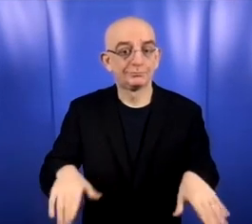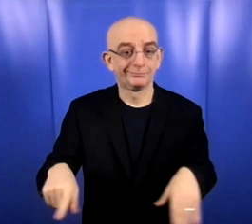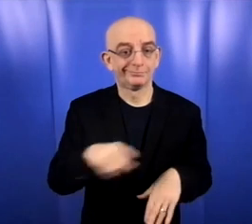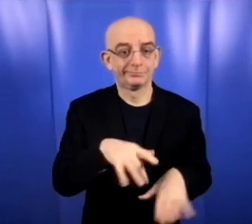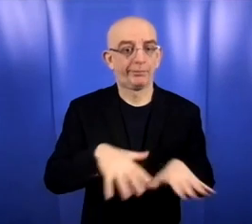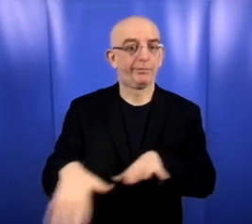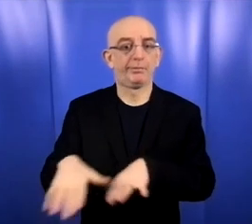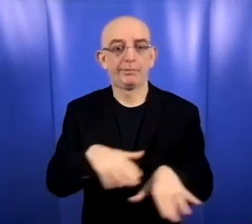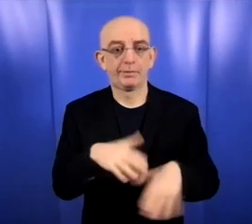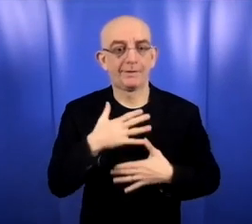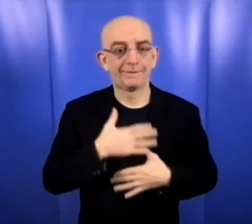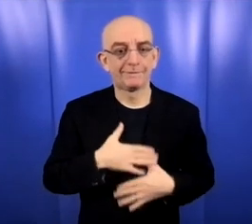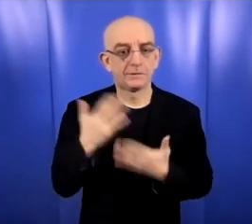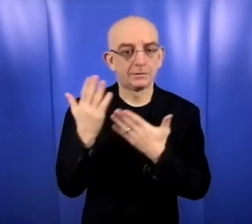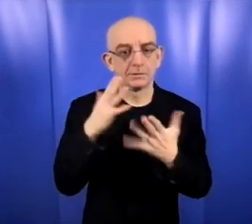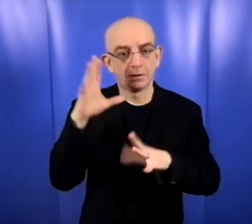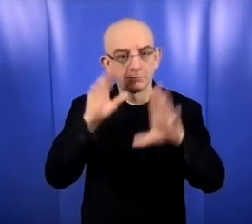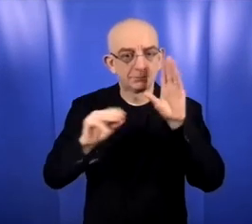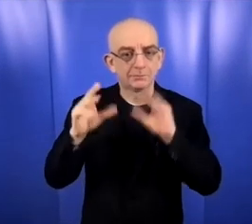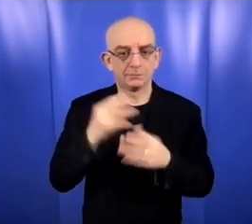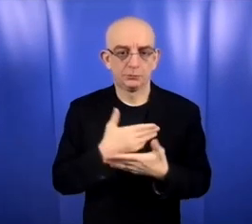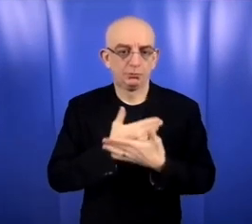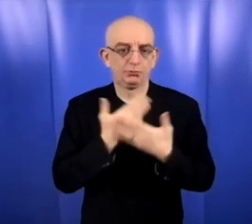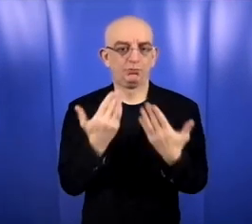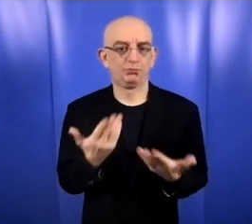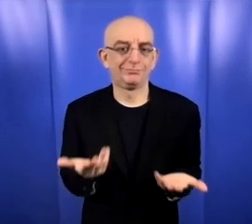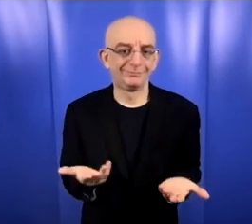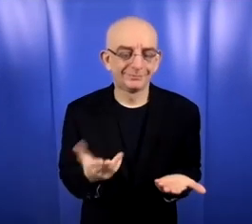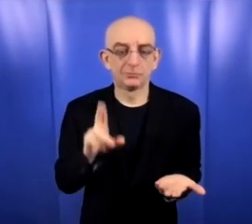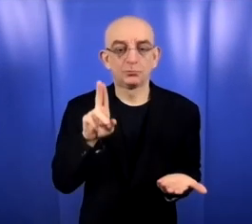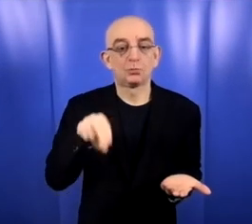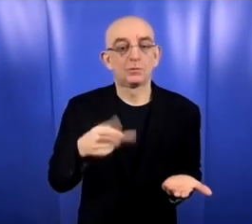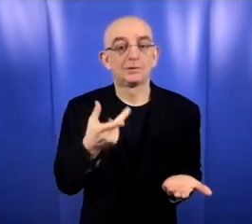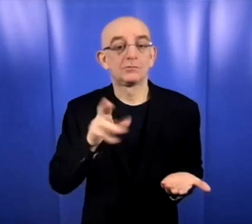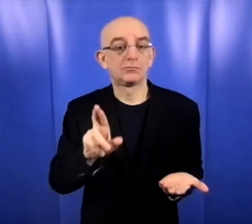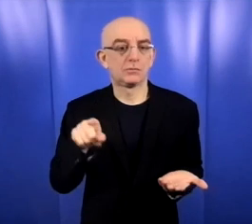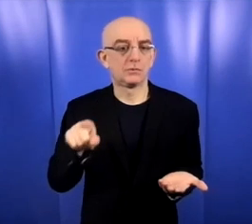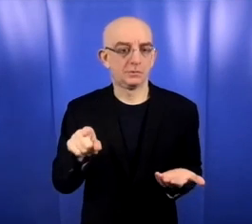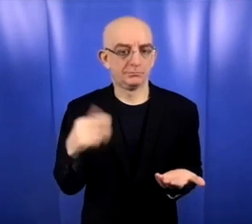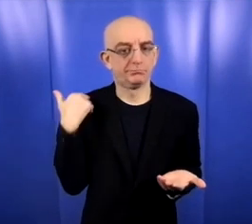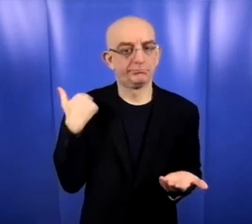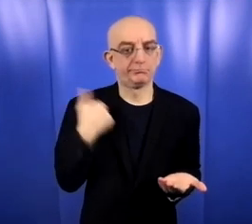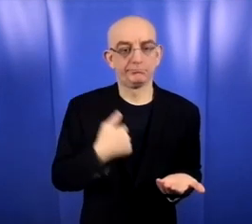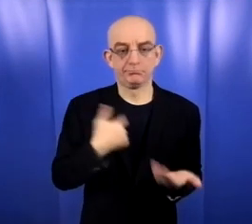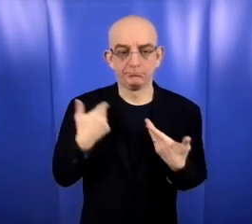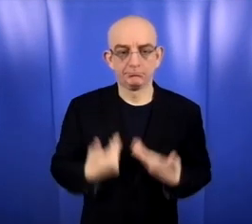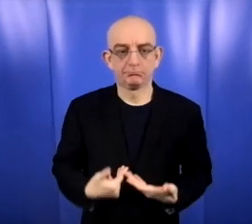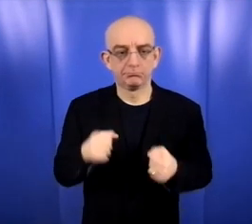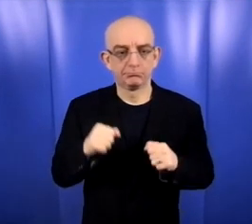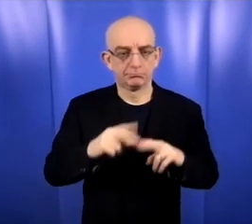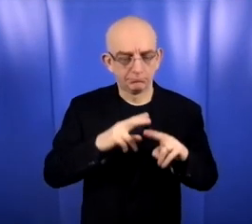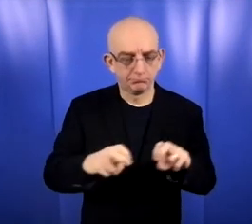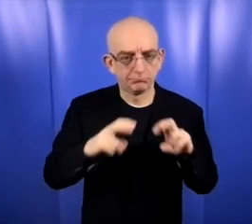field trips. The one thing that is consistent, no matter where I've visited, is